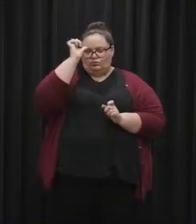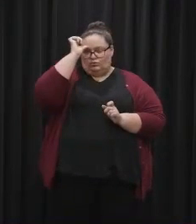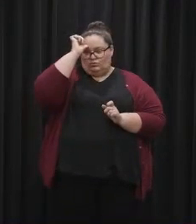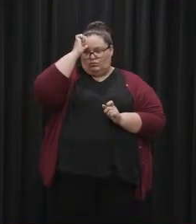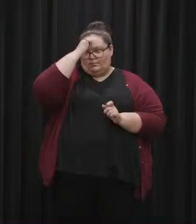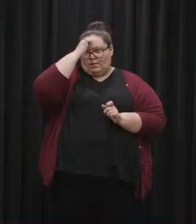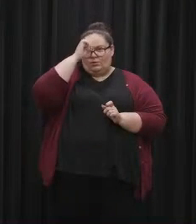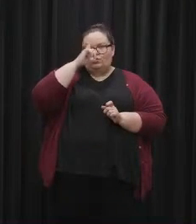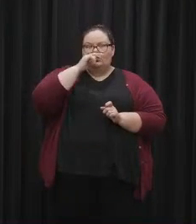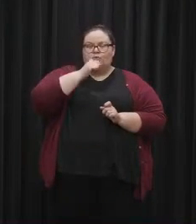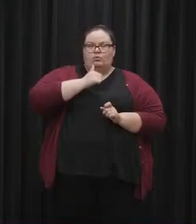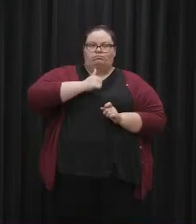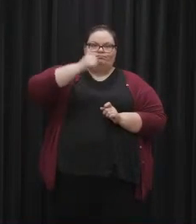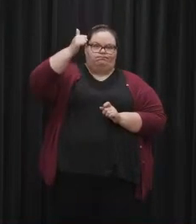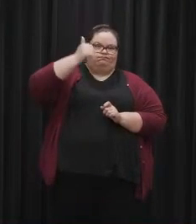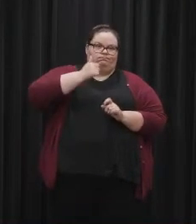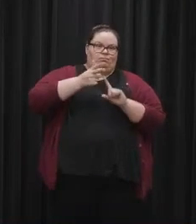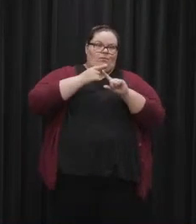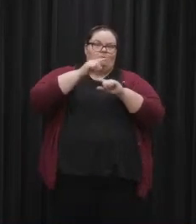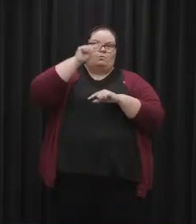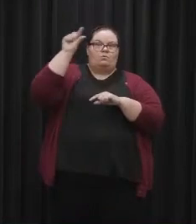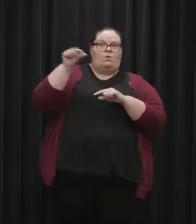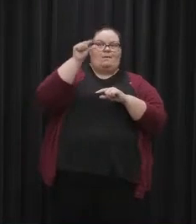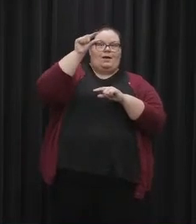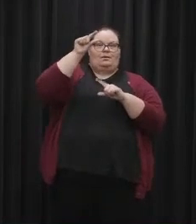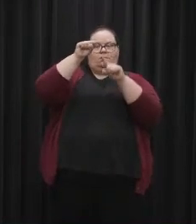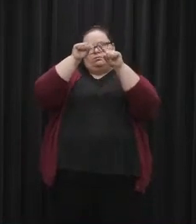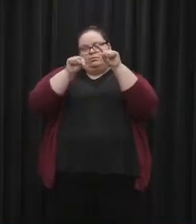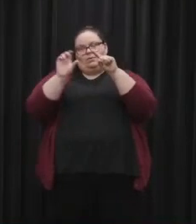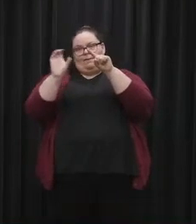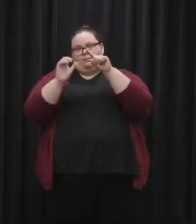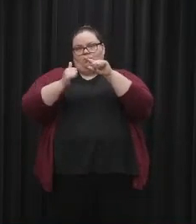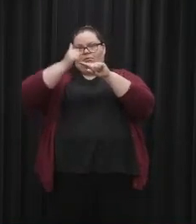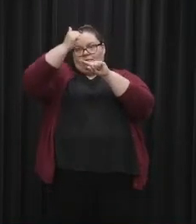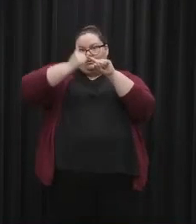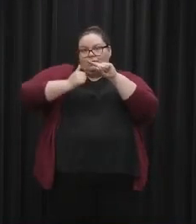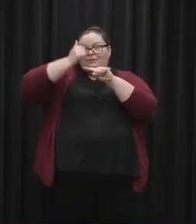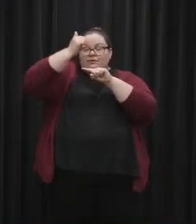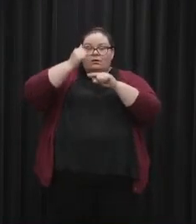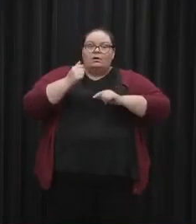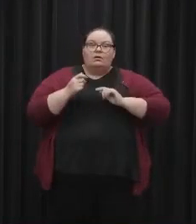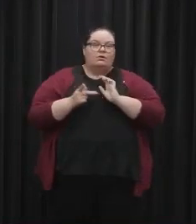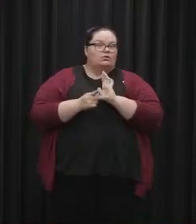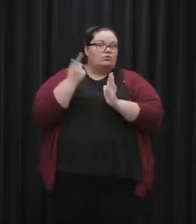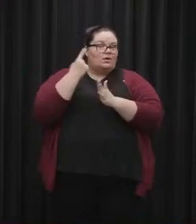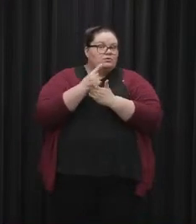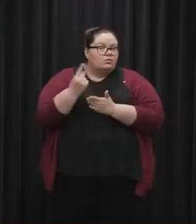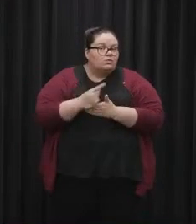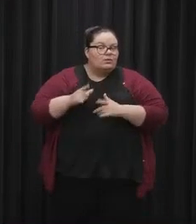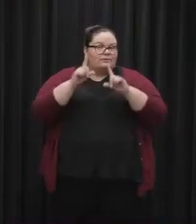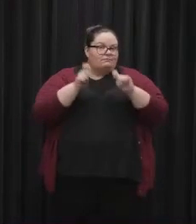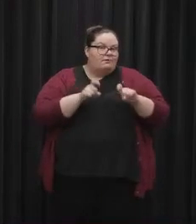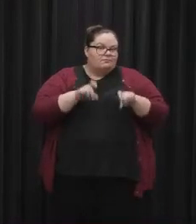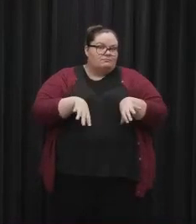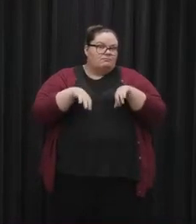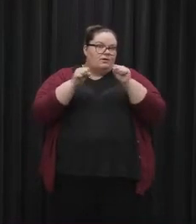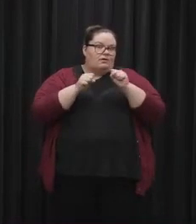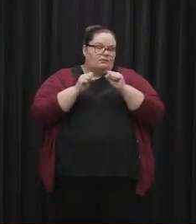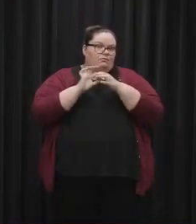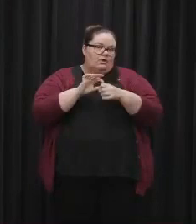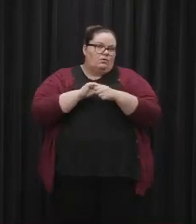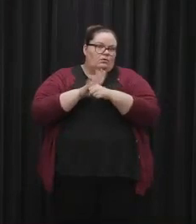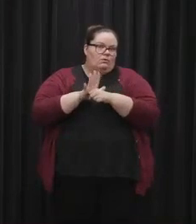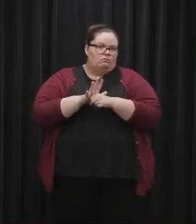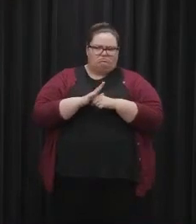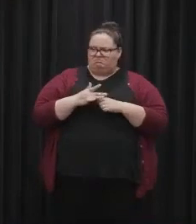those who regularly travel from Quebec into the Campbellton area for work that they are eligible for twice weekly testing for COVID-19, even if